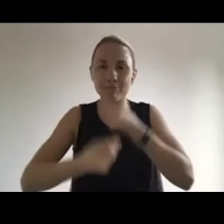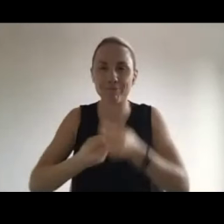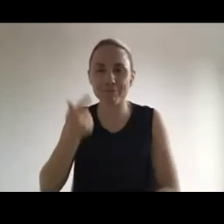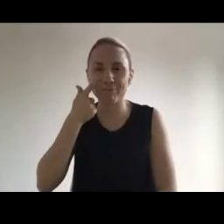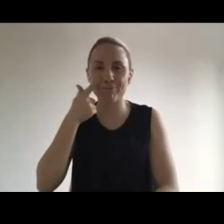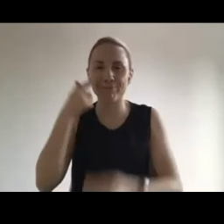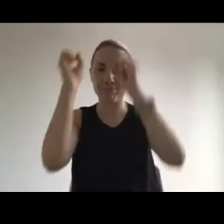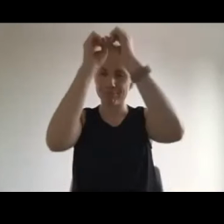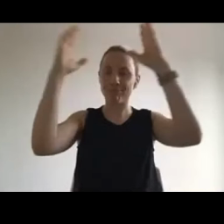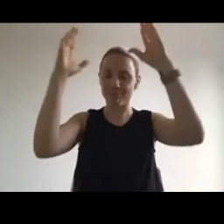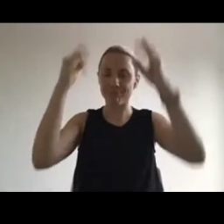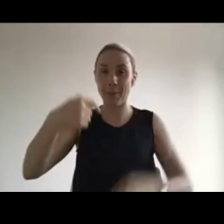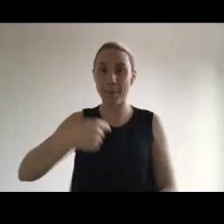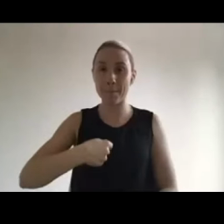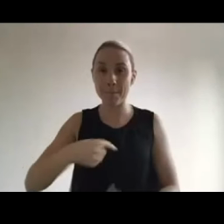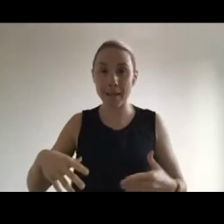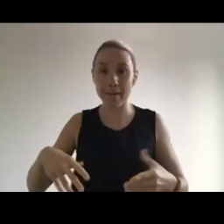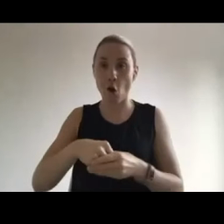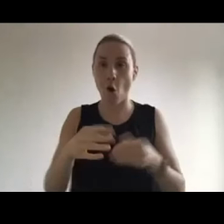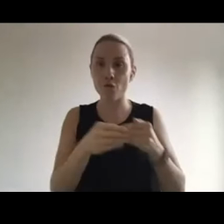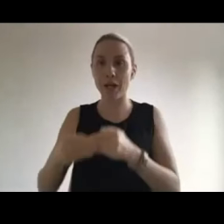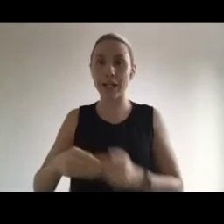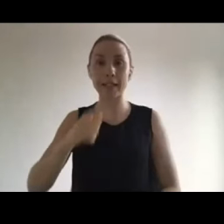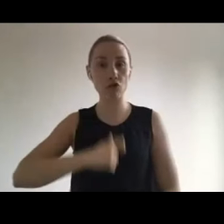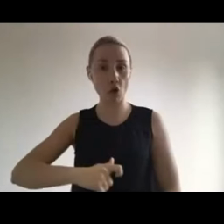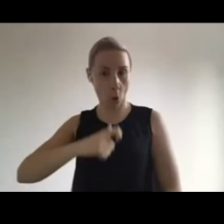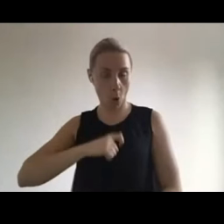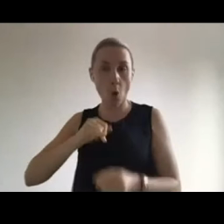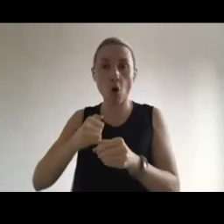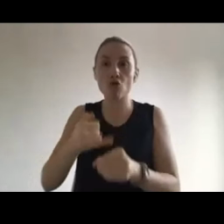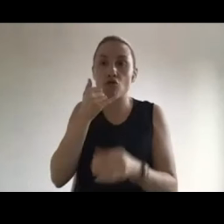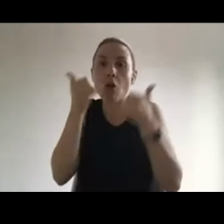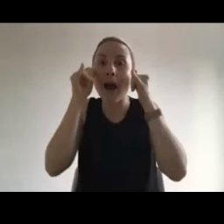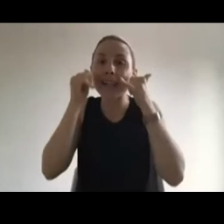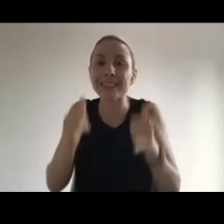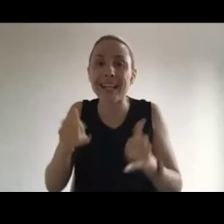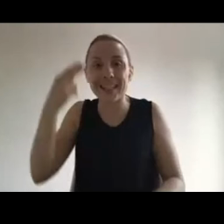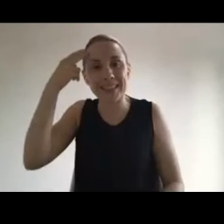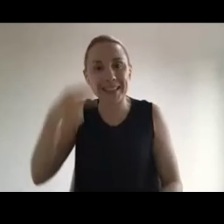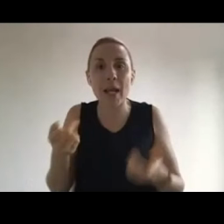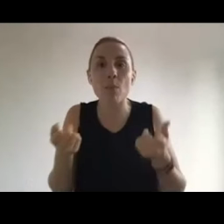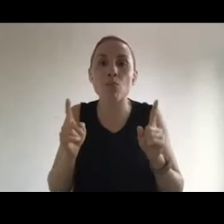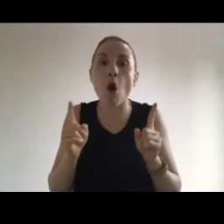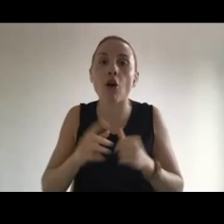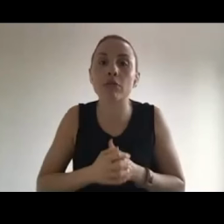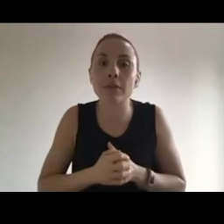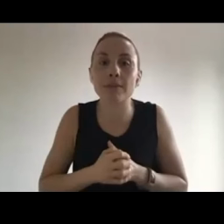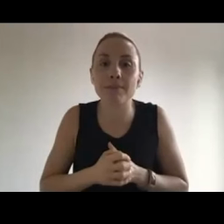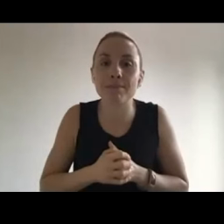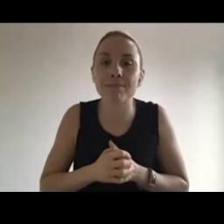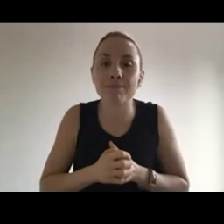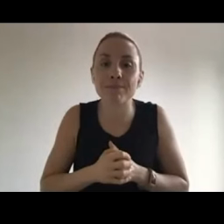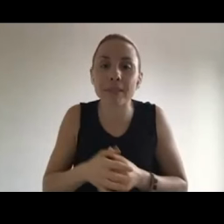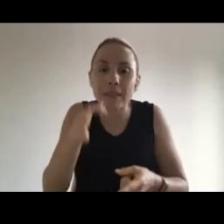playing a leading role in. And the drug we have tested is a gamma-secretase inhibitor. It's a small